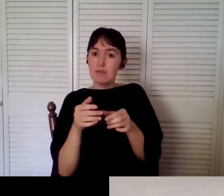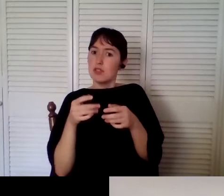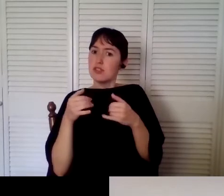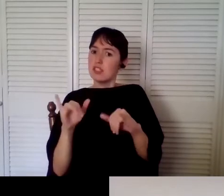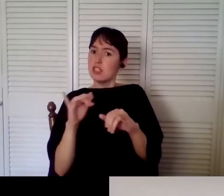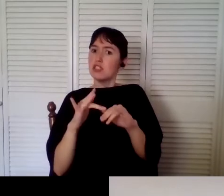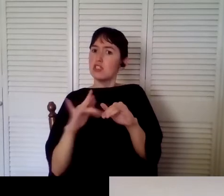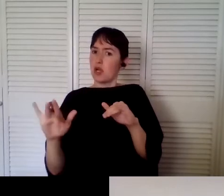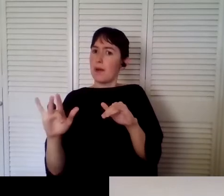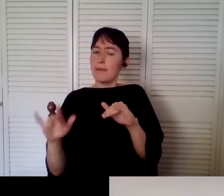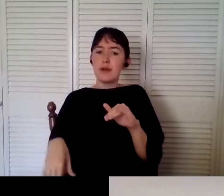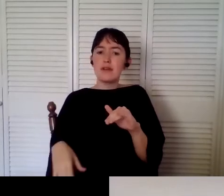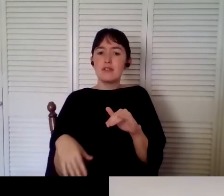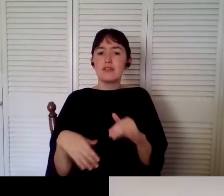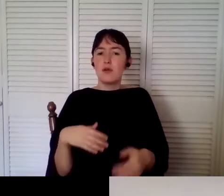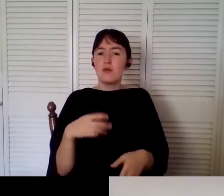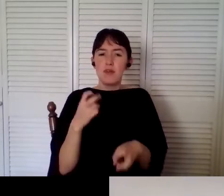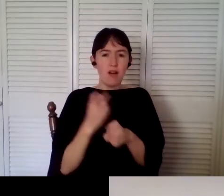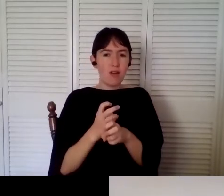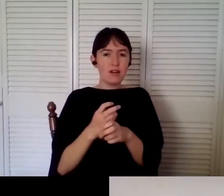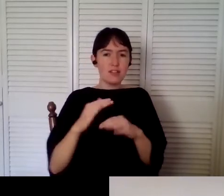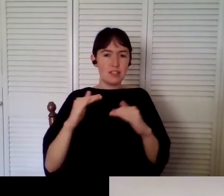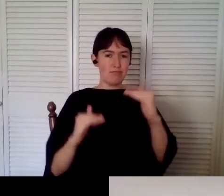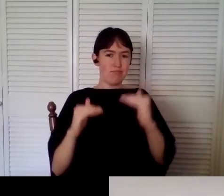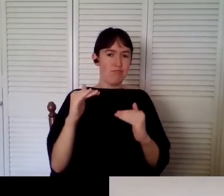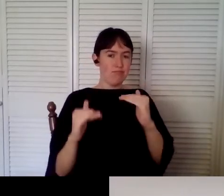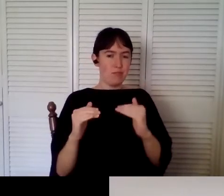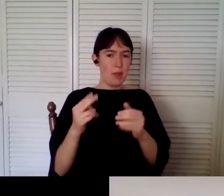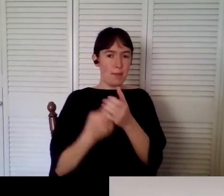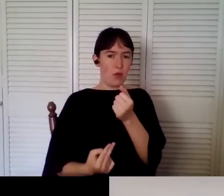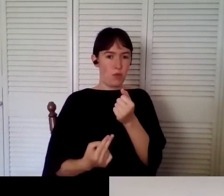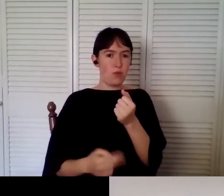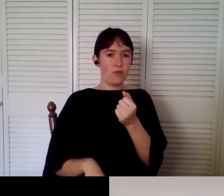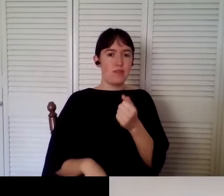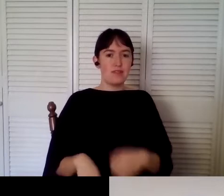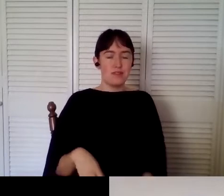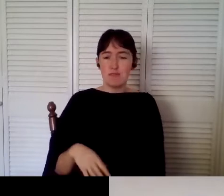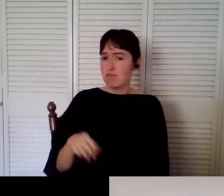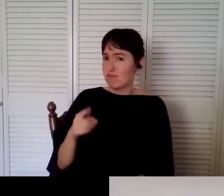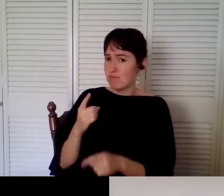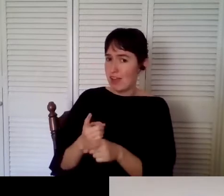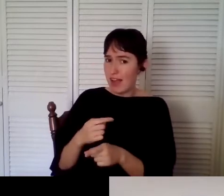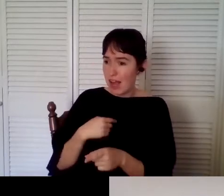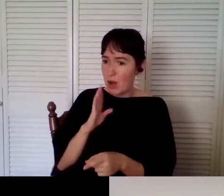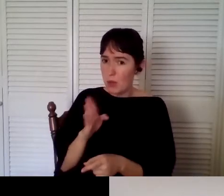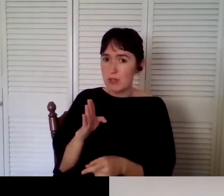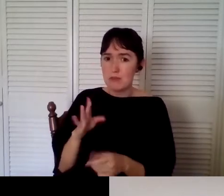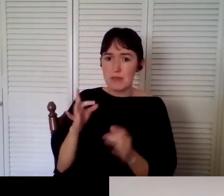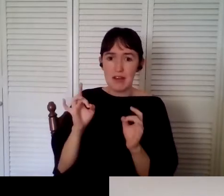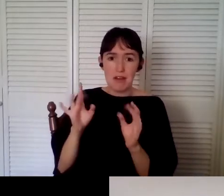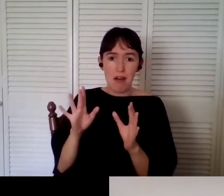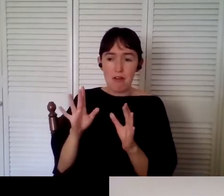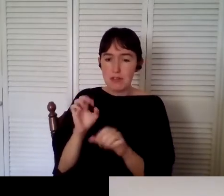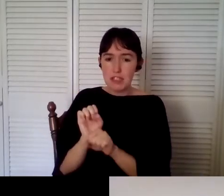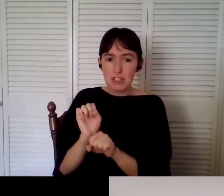learn how to balance both things. Right. Yeah. I would do a terrible job of and also I think my hands would just be one big